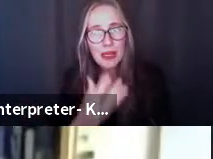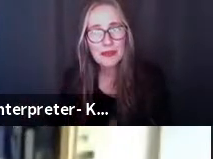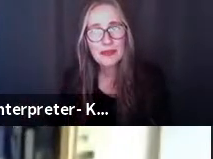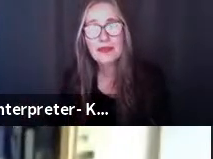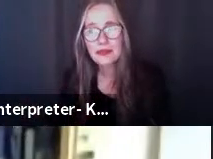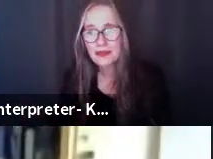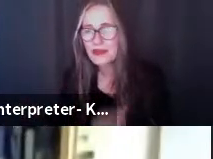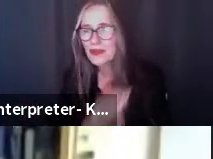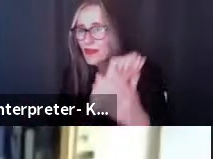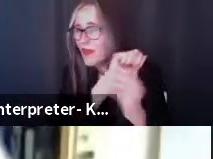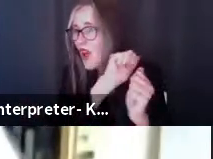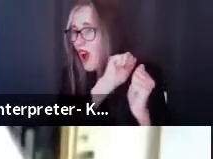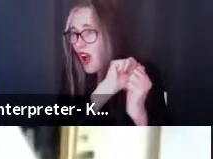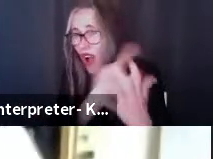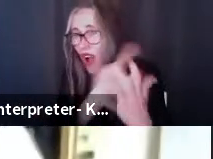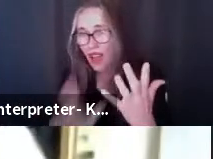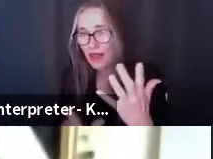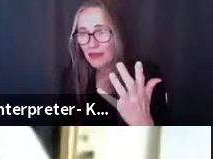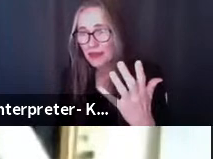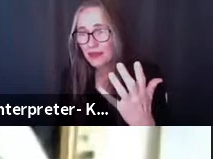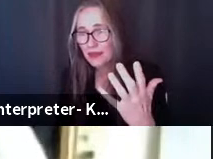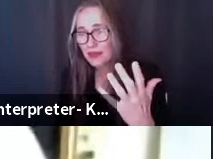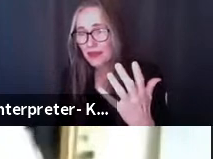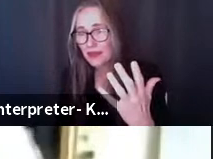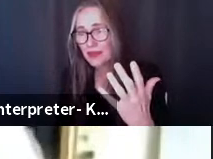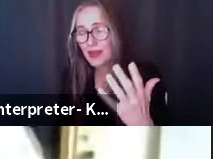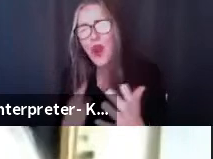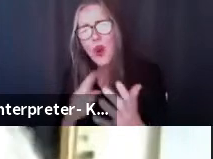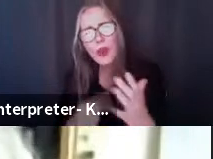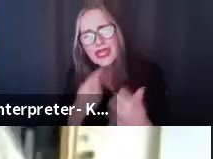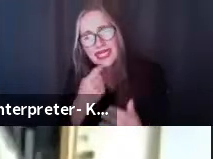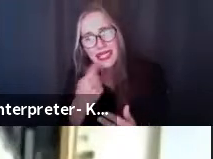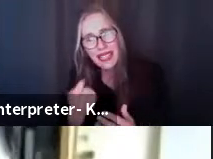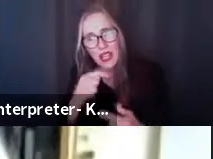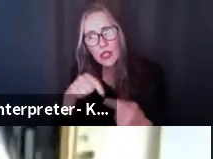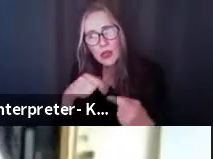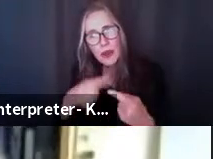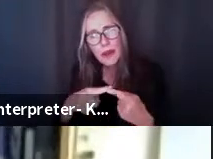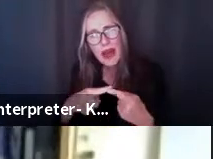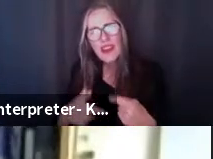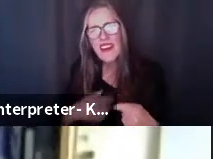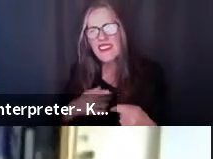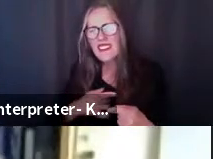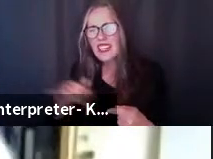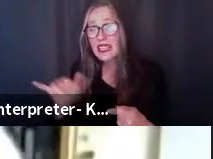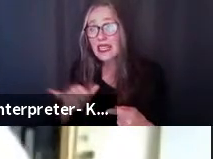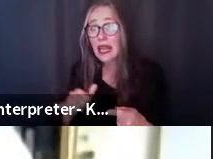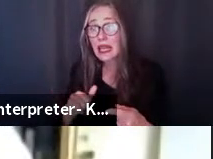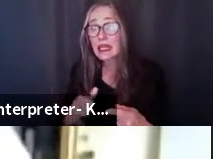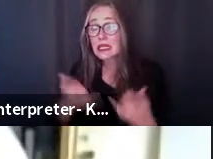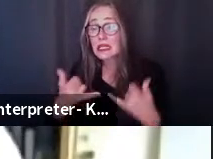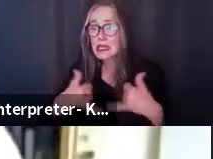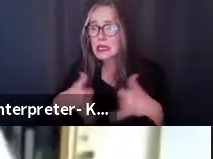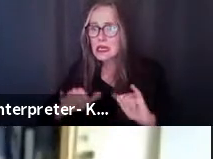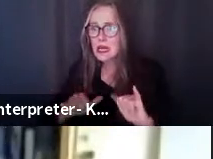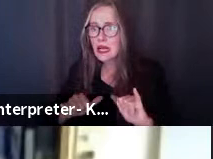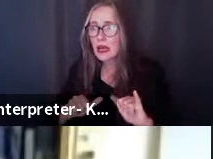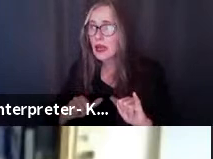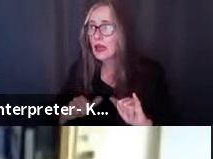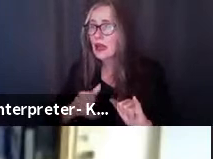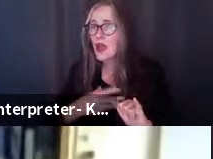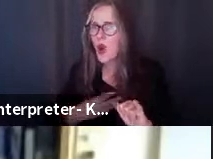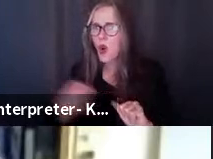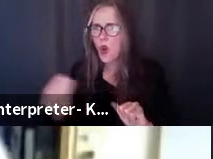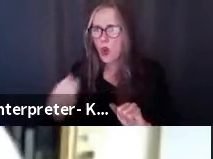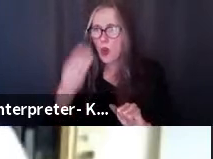ideas of hierarchy and stratification that are deeply embedded in today's social and cultural imaginations